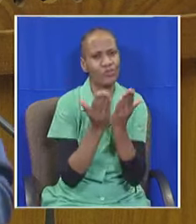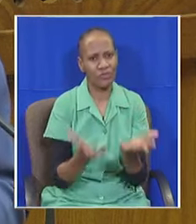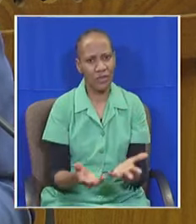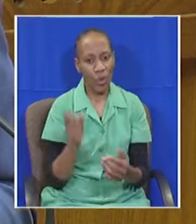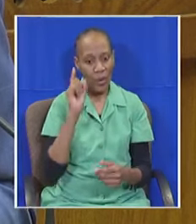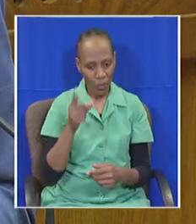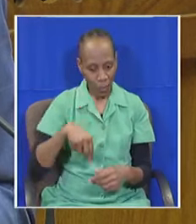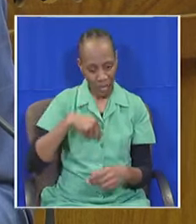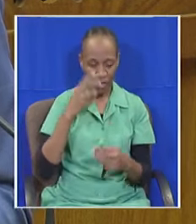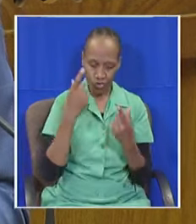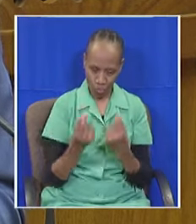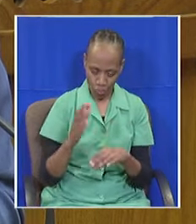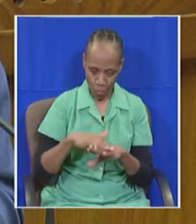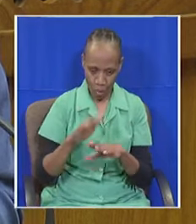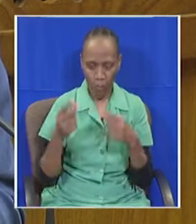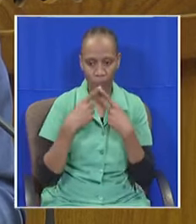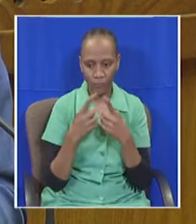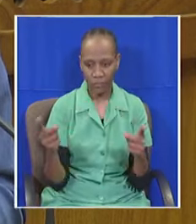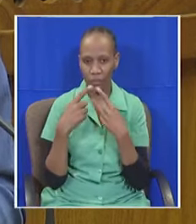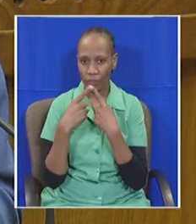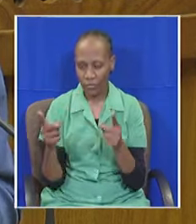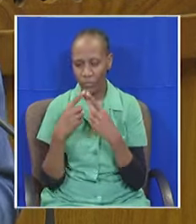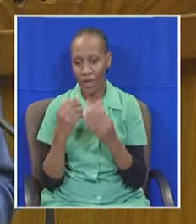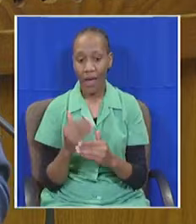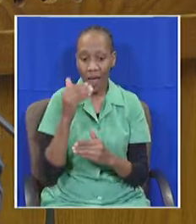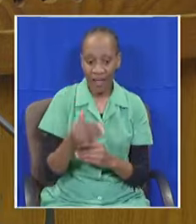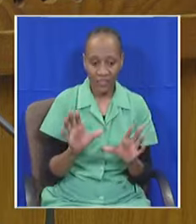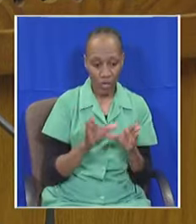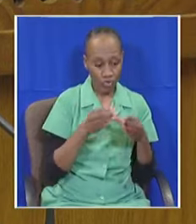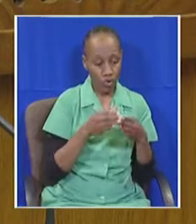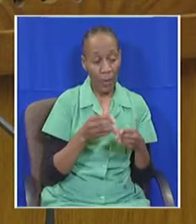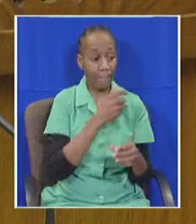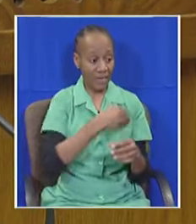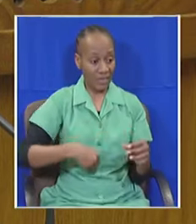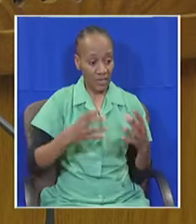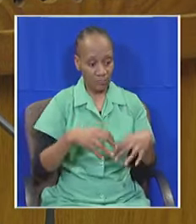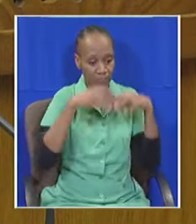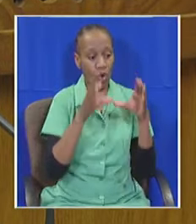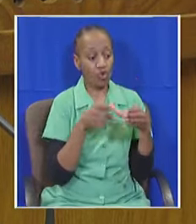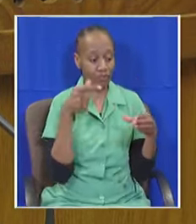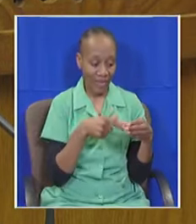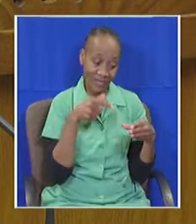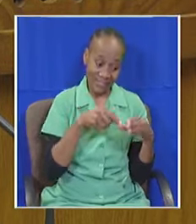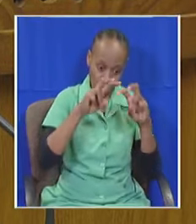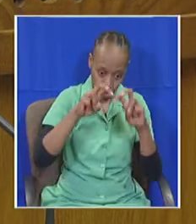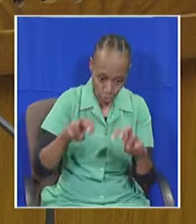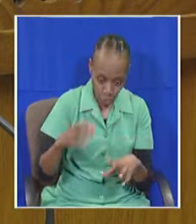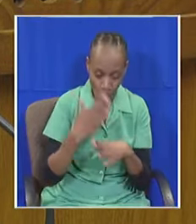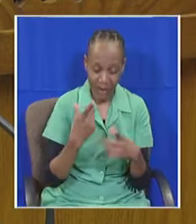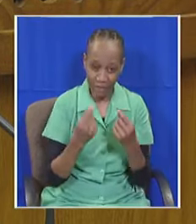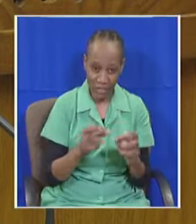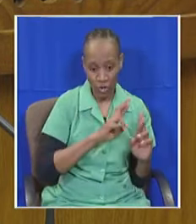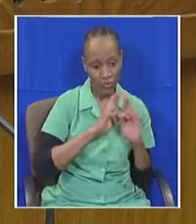pronouncements after the commission that was appointed by the president has concluded its work and its